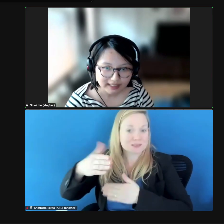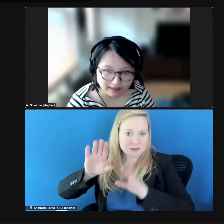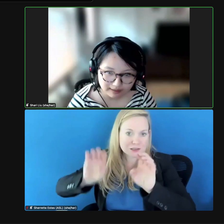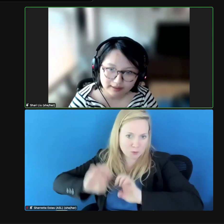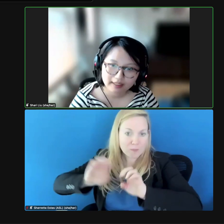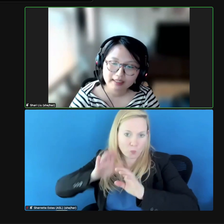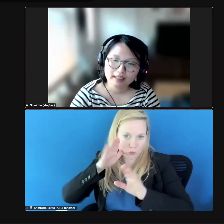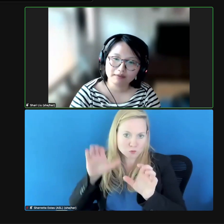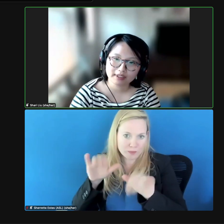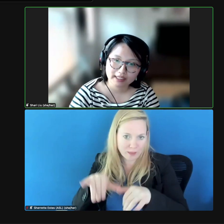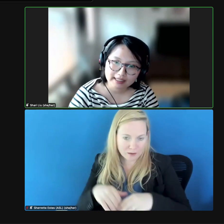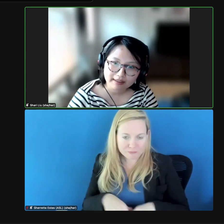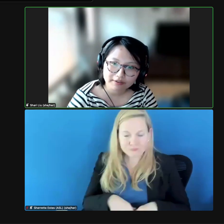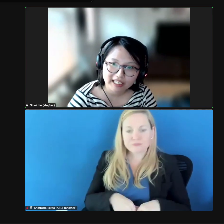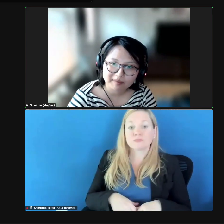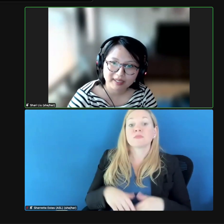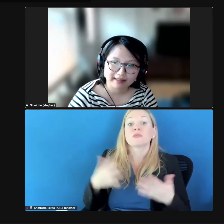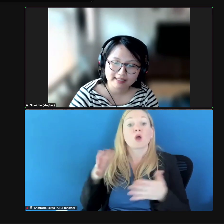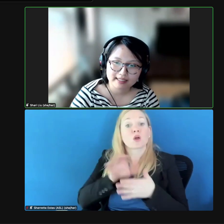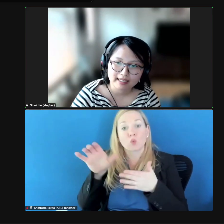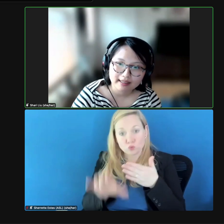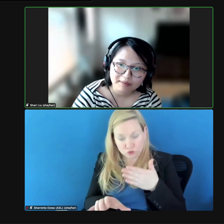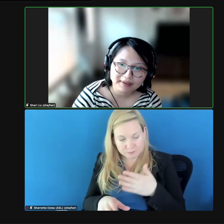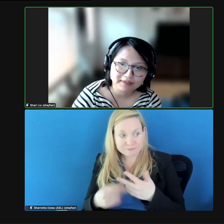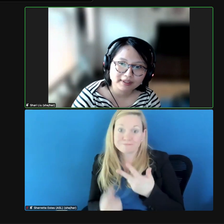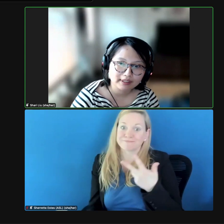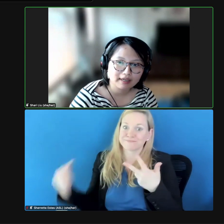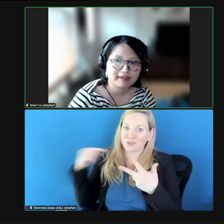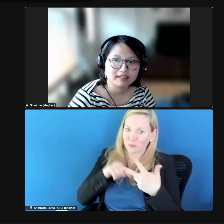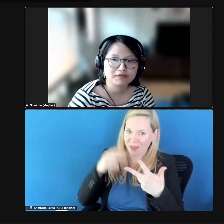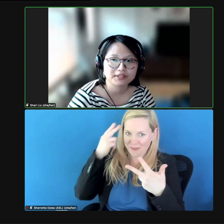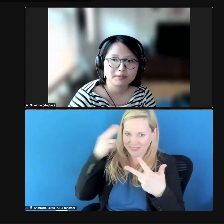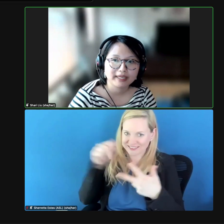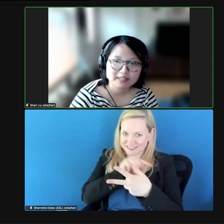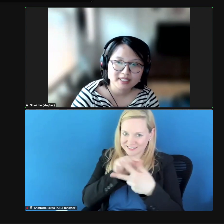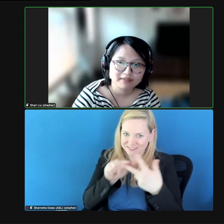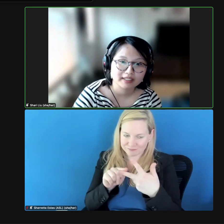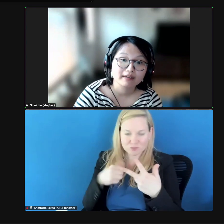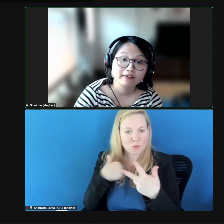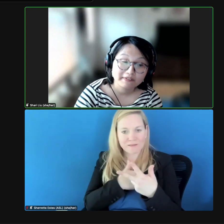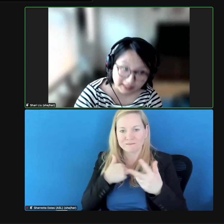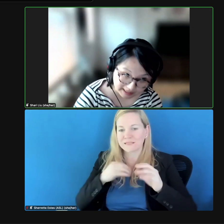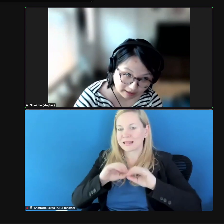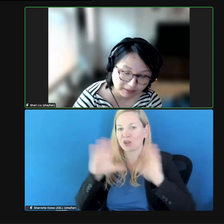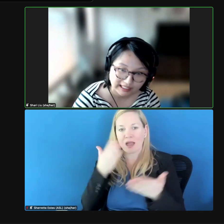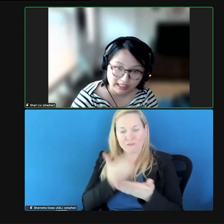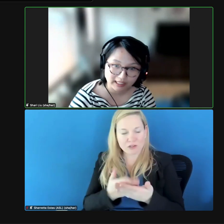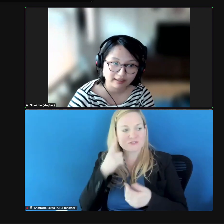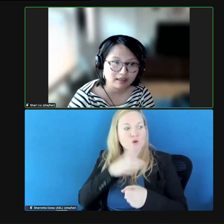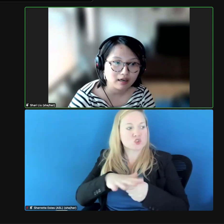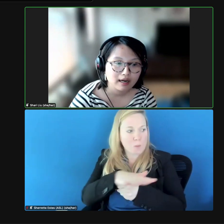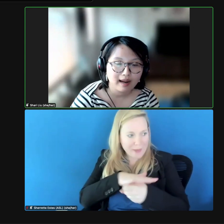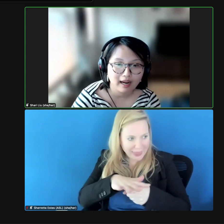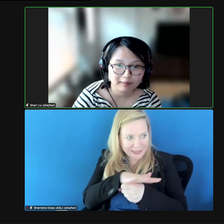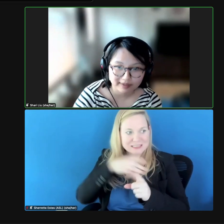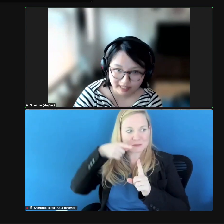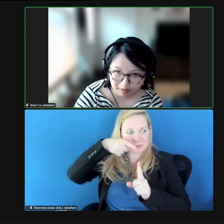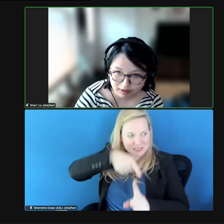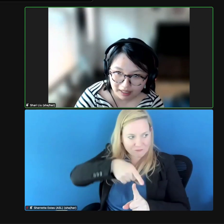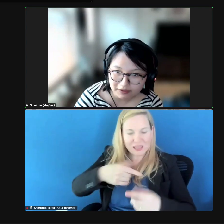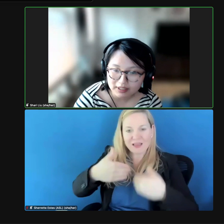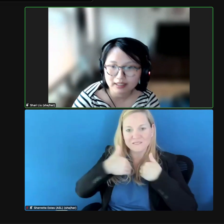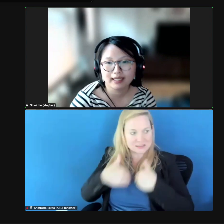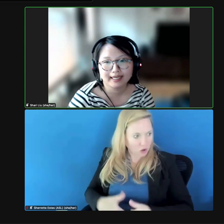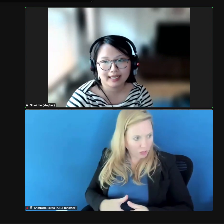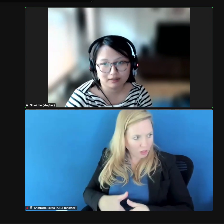what do we conclude? Returning to the 3 hypotheses, I think they have clear evidence for domain-specific physical prediction error and